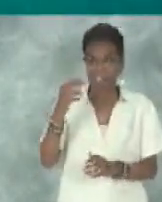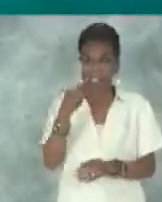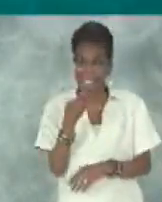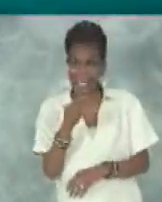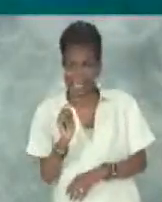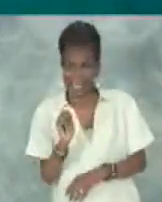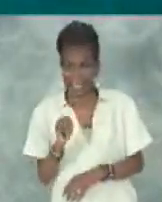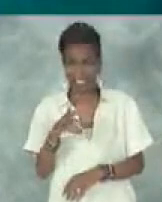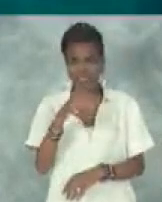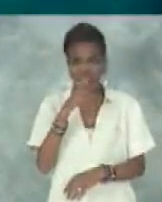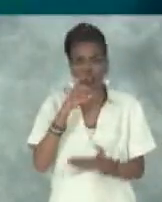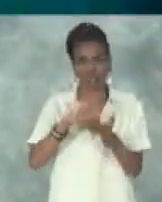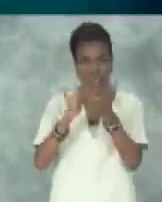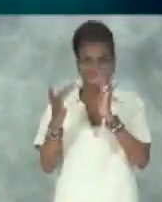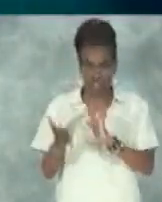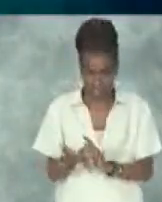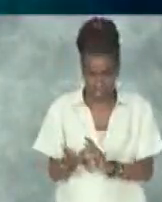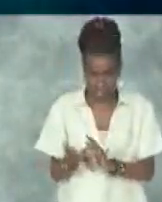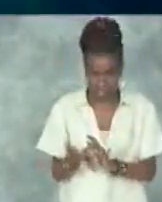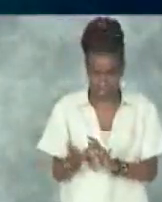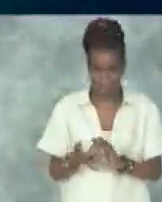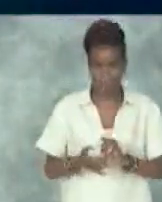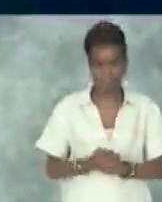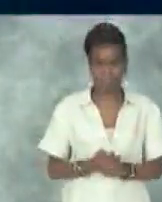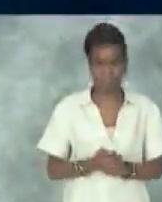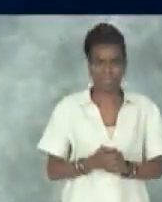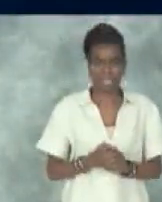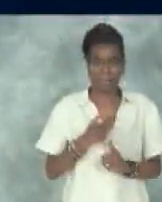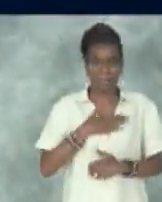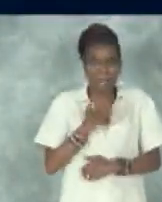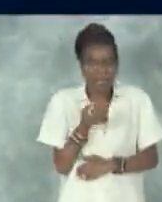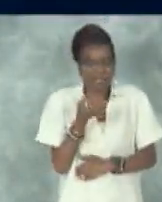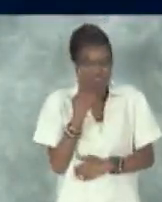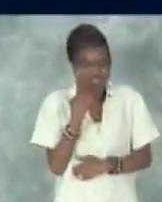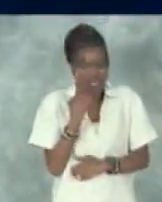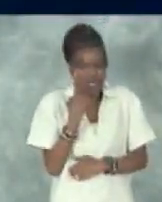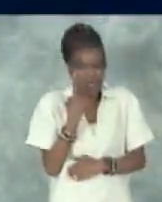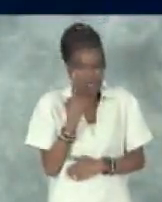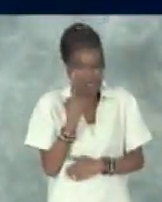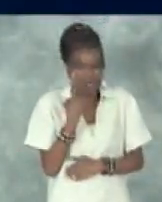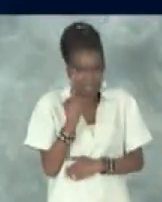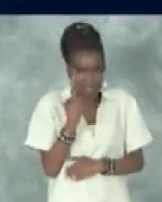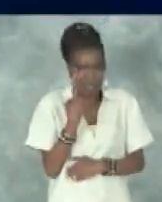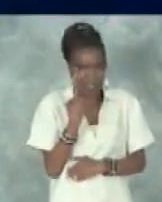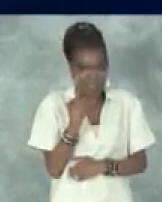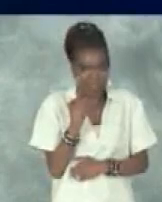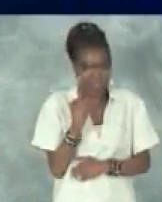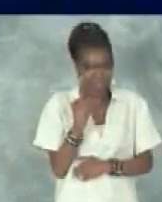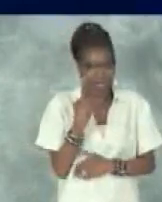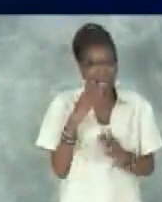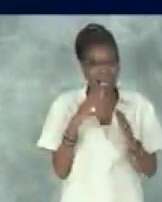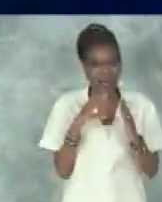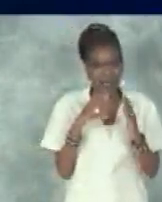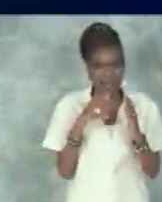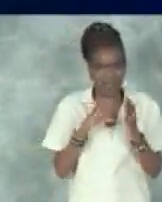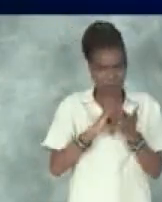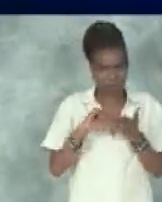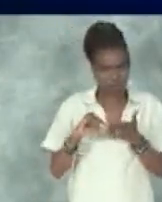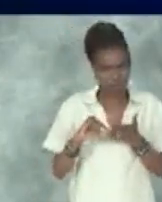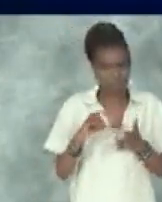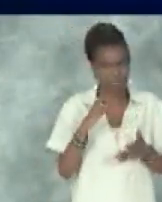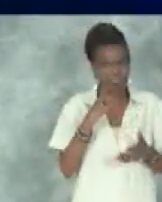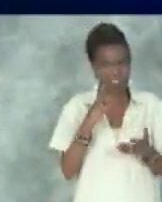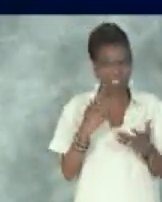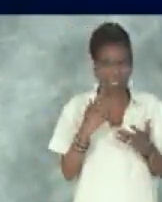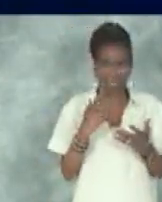Jesus. My understanding of the text and my commitment and my confidence is not in all